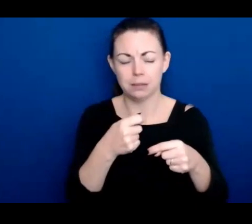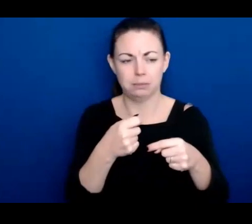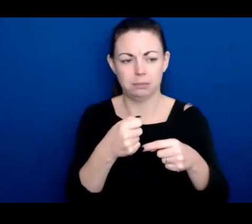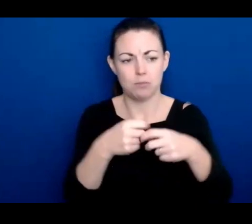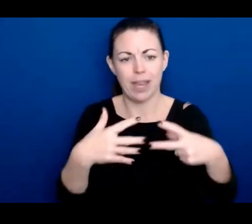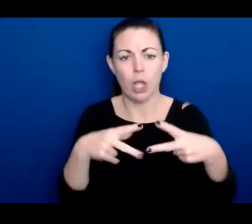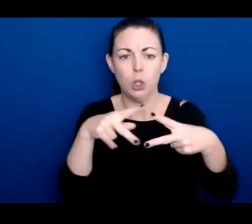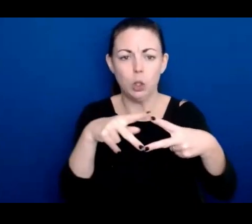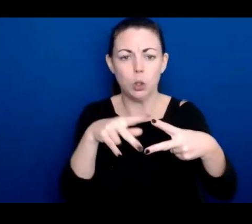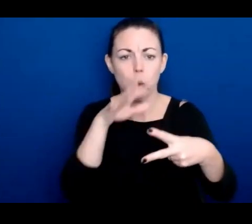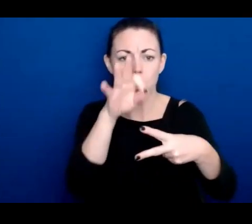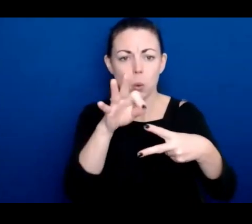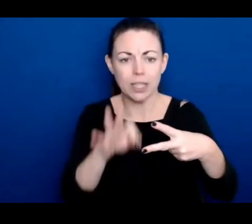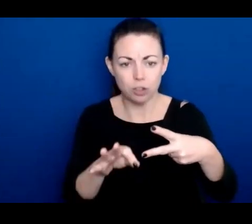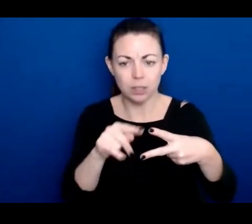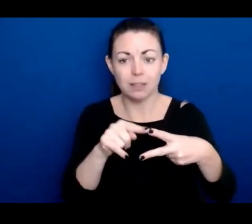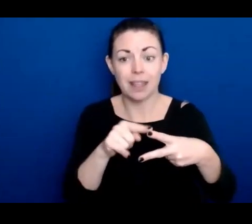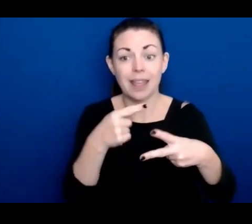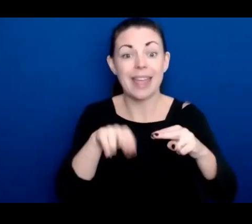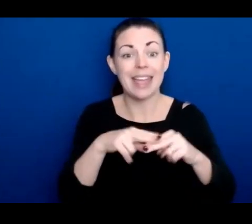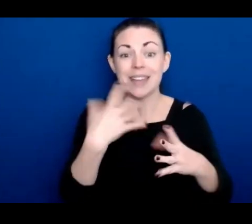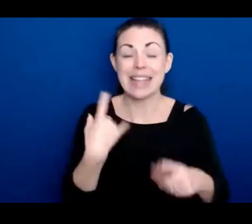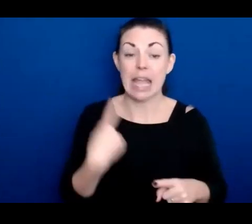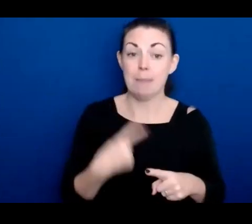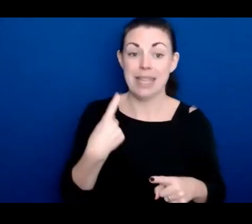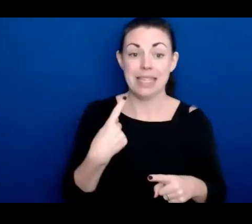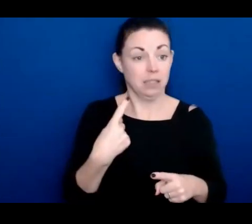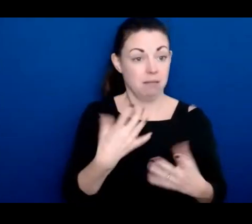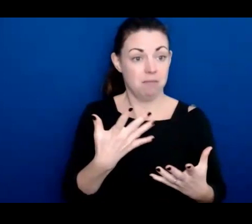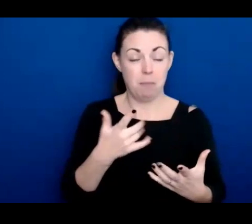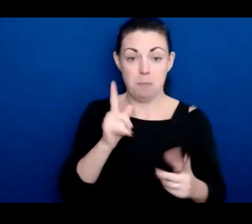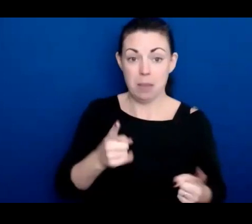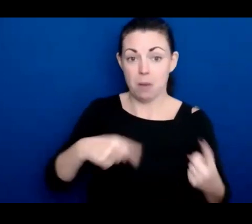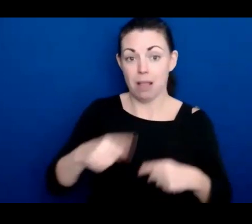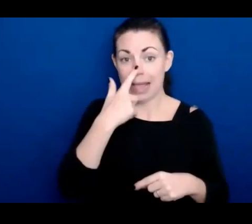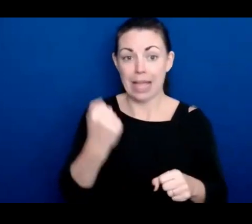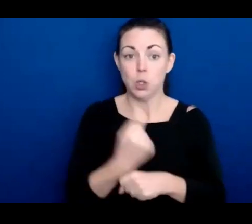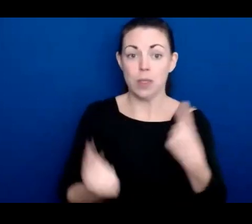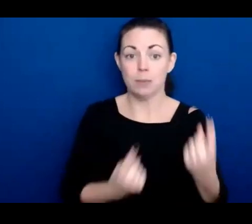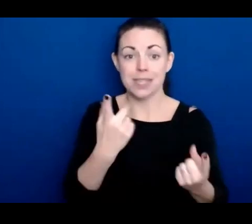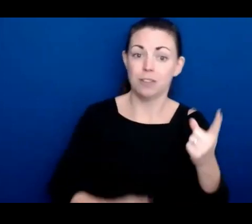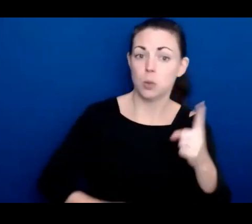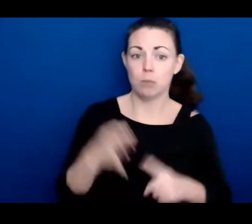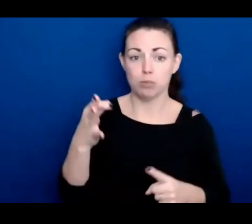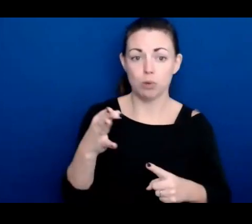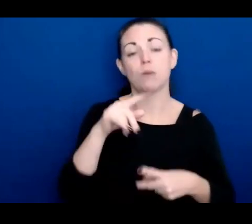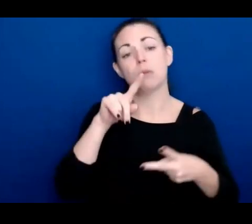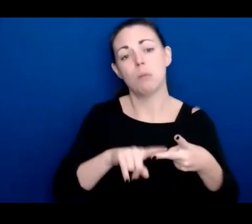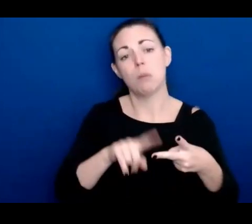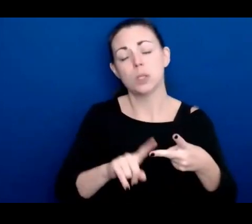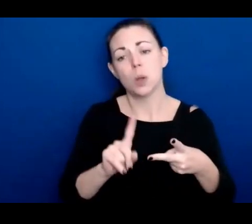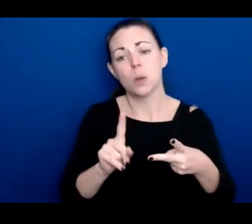there's anything immediate individuals can do to improve, and I think David touched on it in your presentation, but also is there